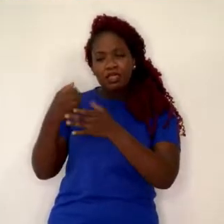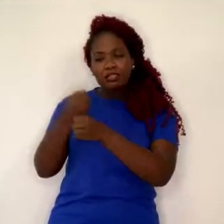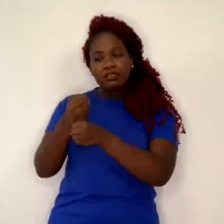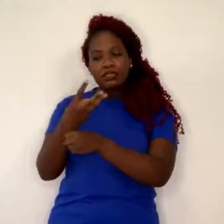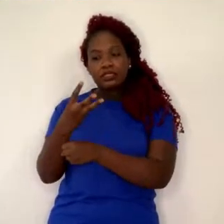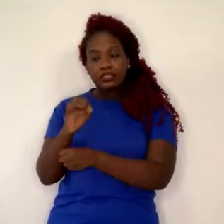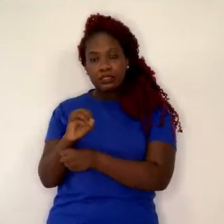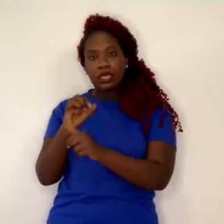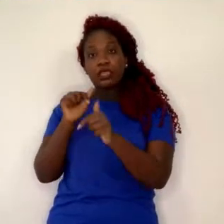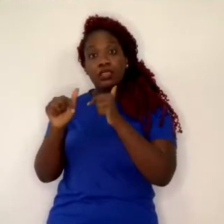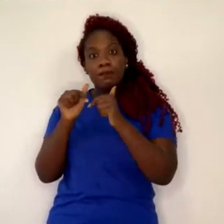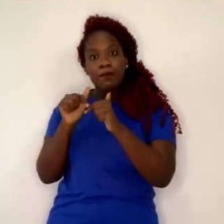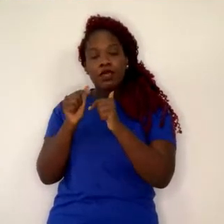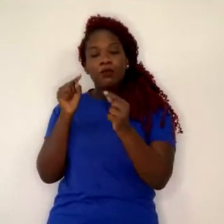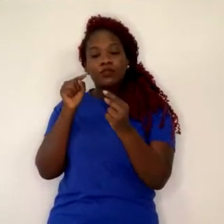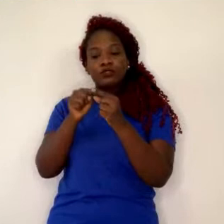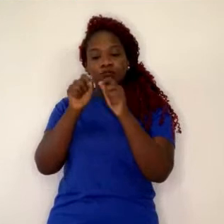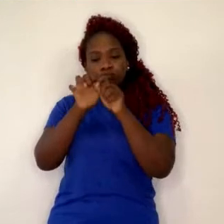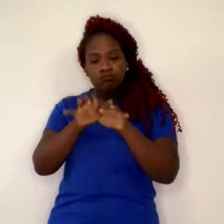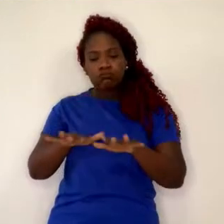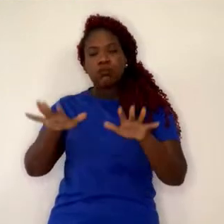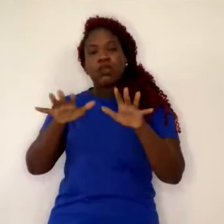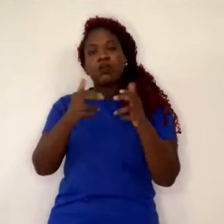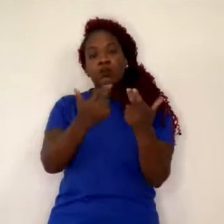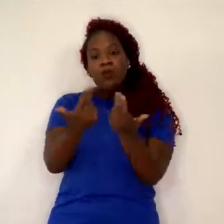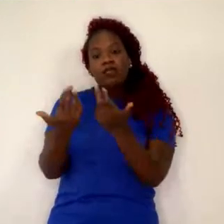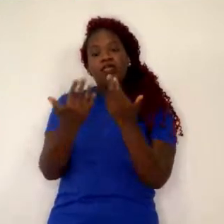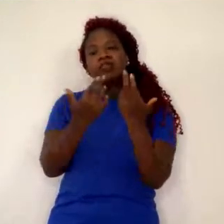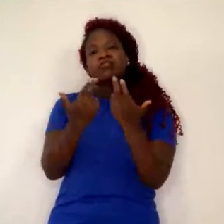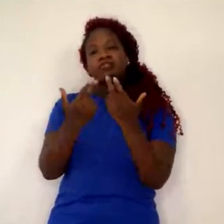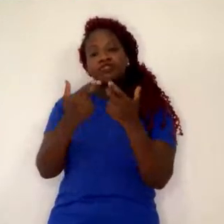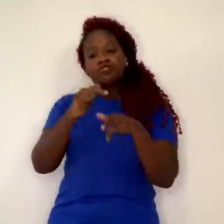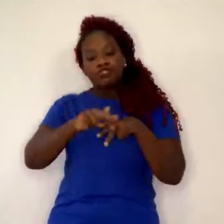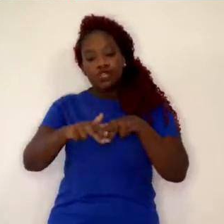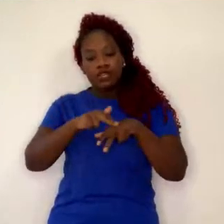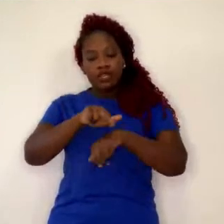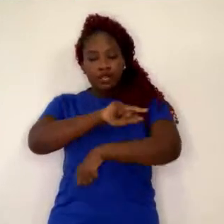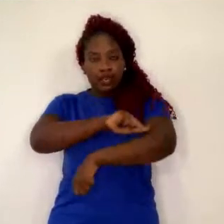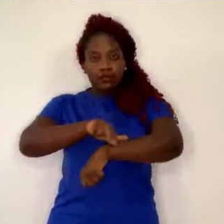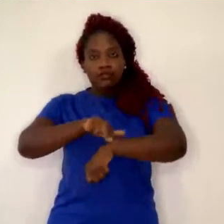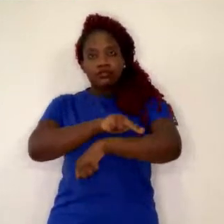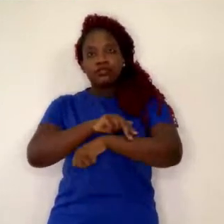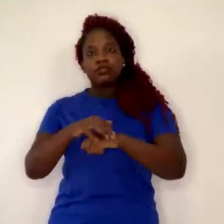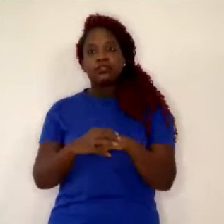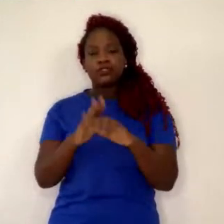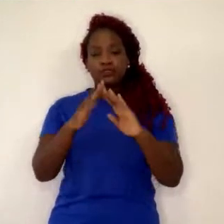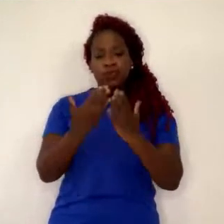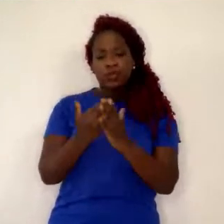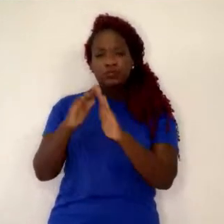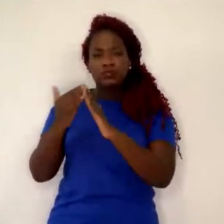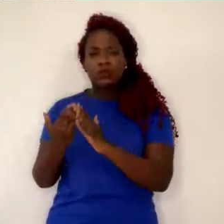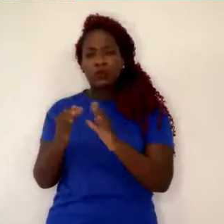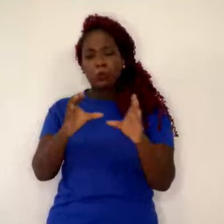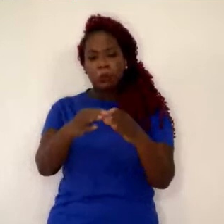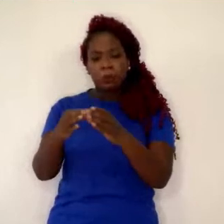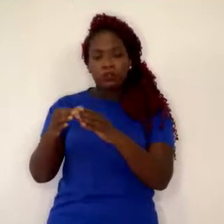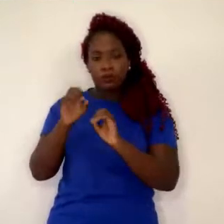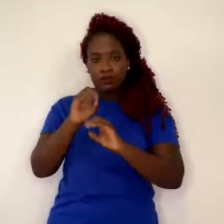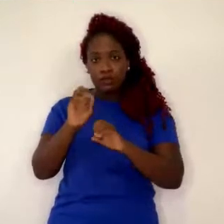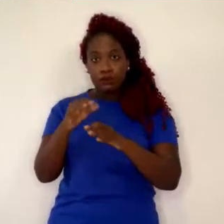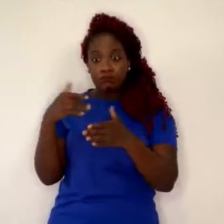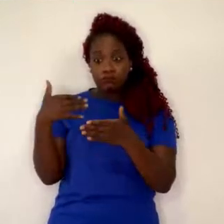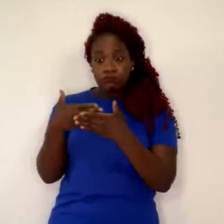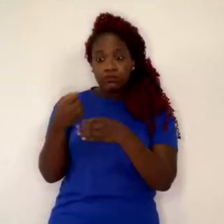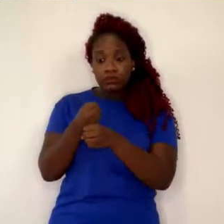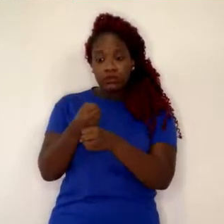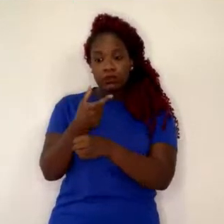30 years. She's been working in promoting race and gender equality all over the country.